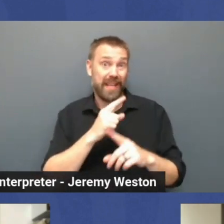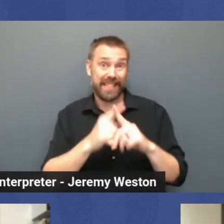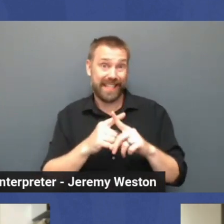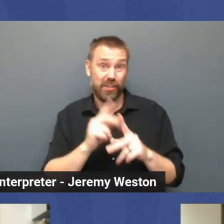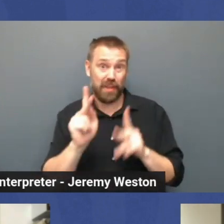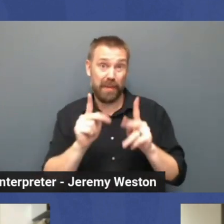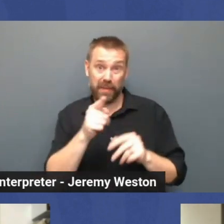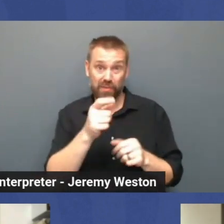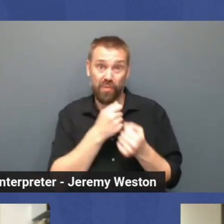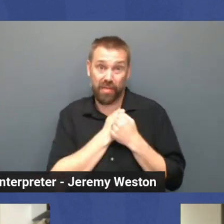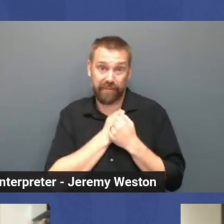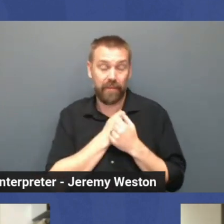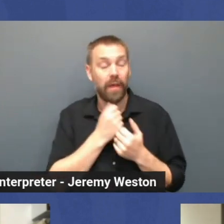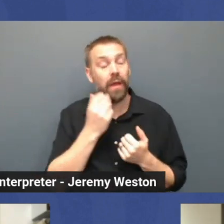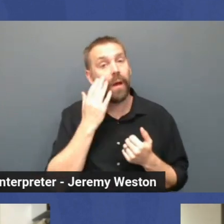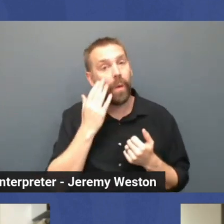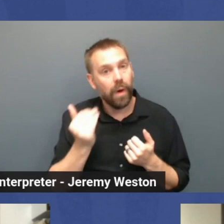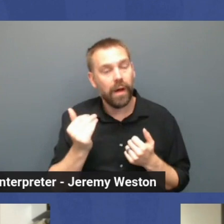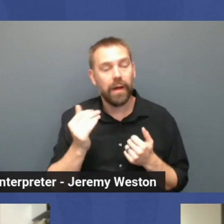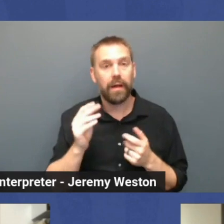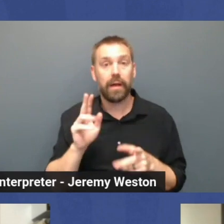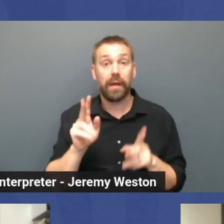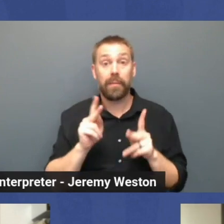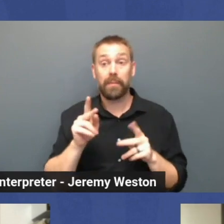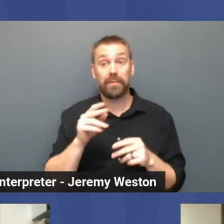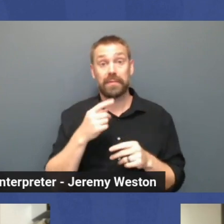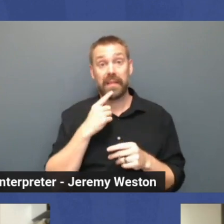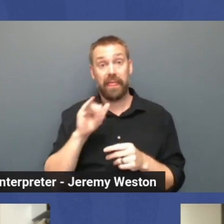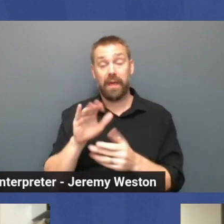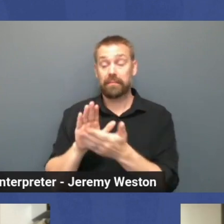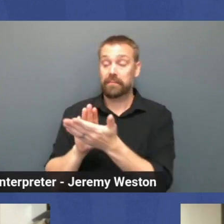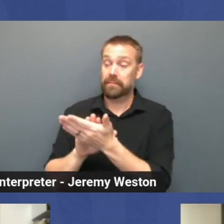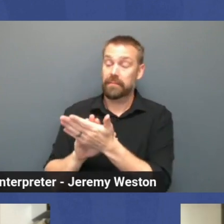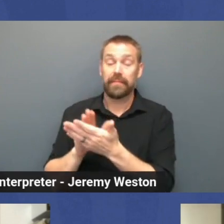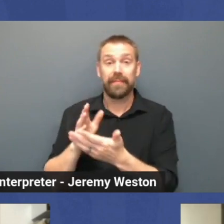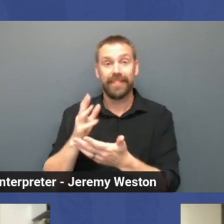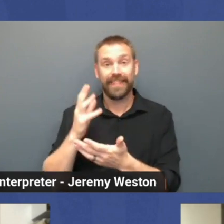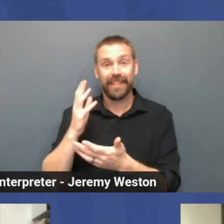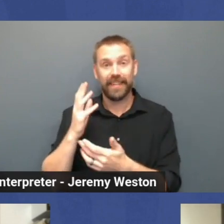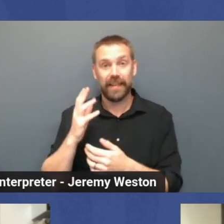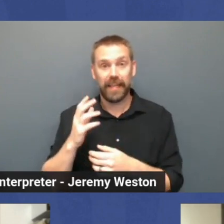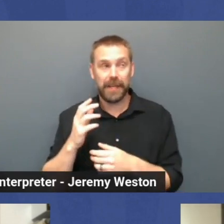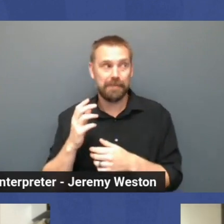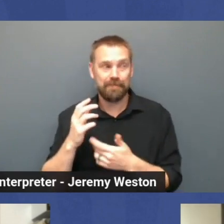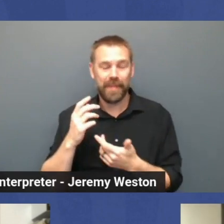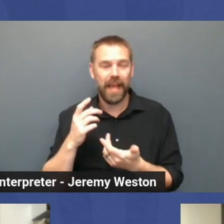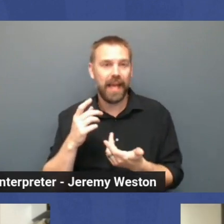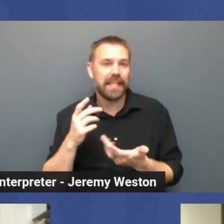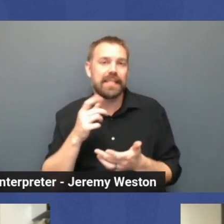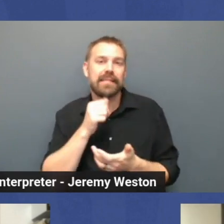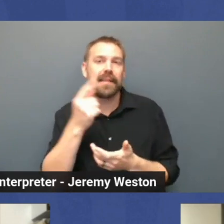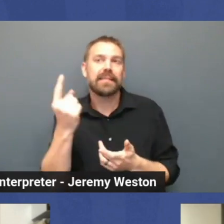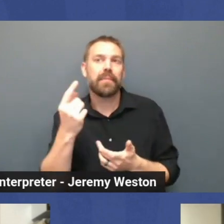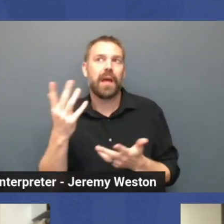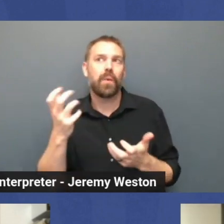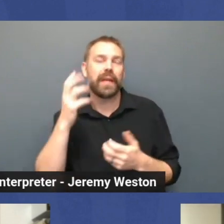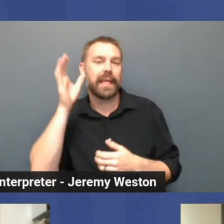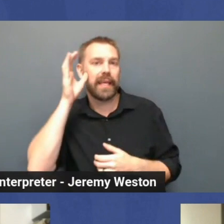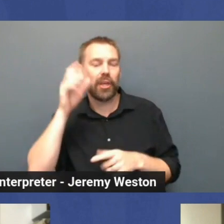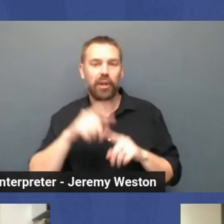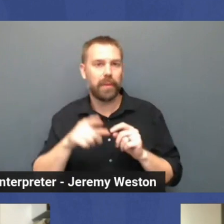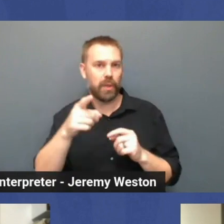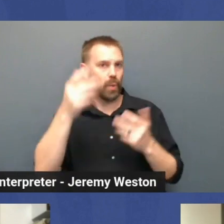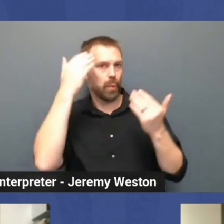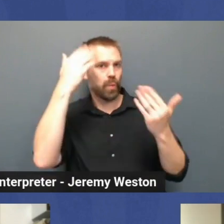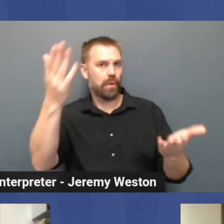Because every time that I have somebody kind of give me that compliment, it's not something I want to hear, but you wouldn't know that. Don't